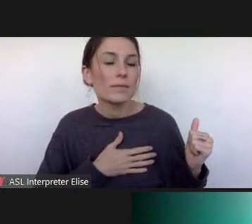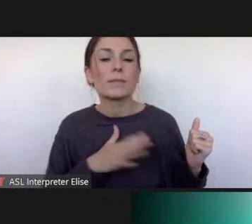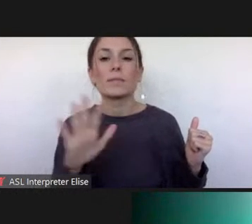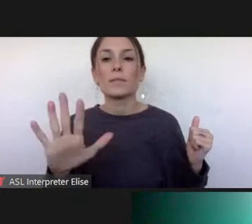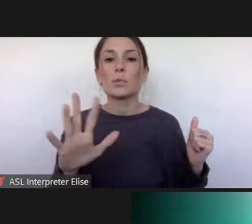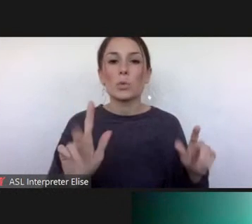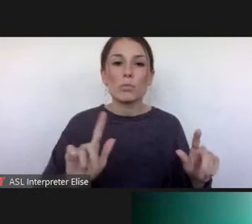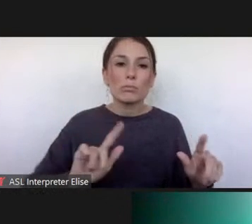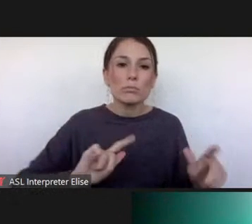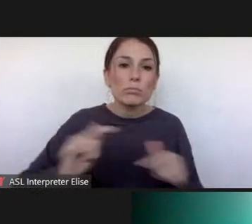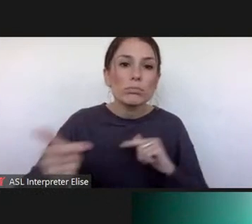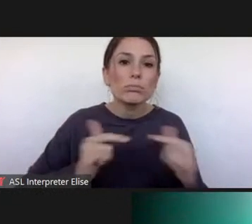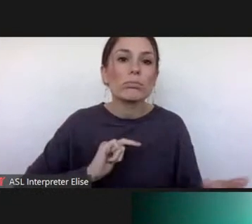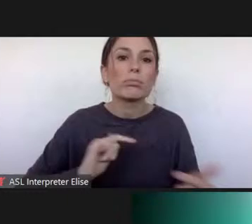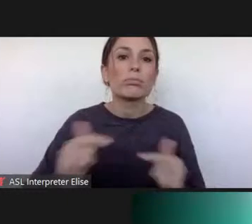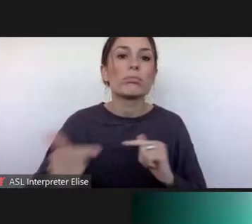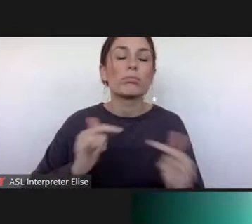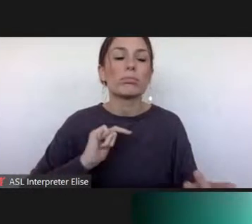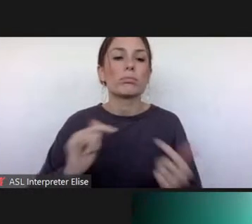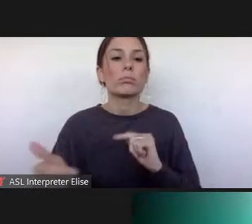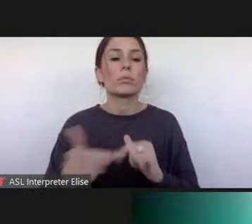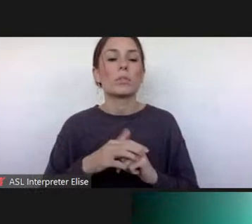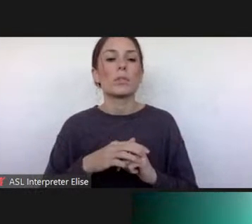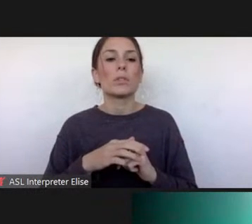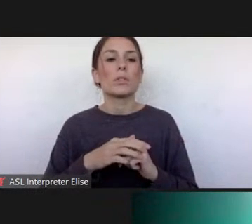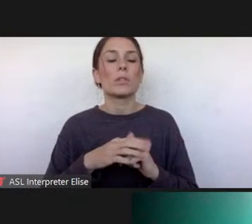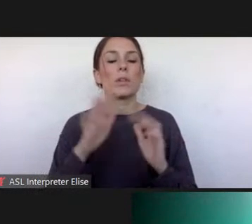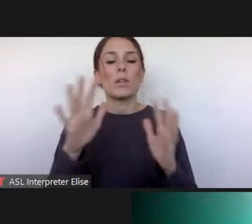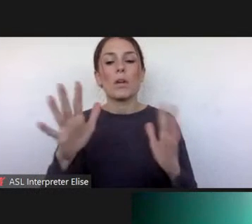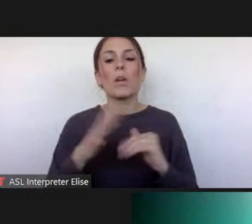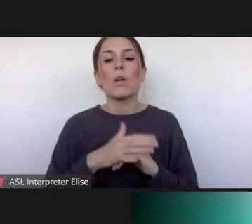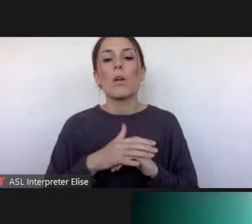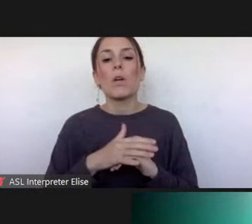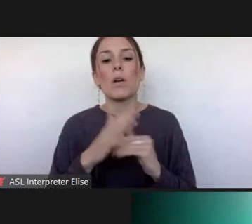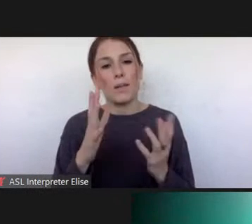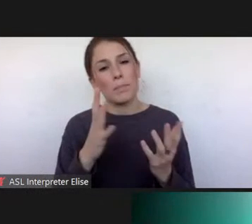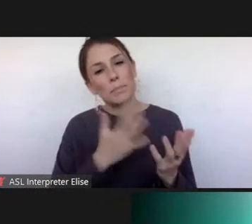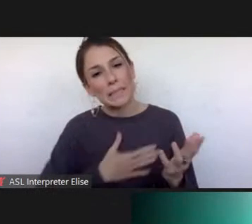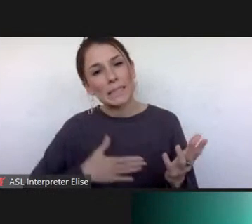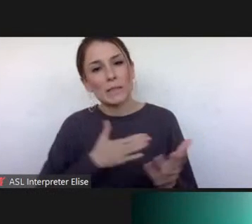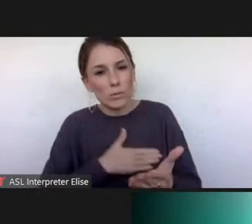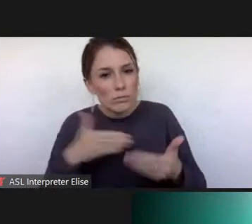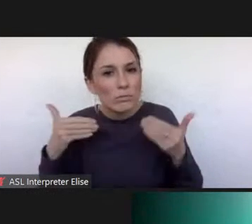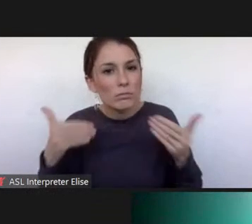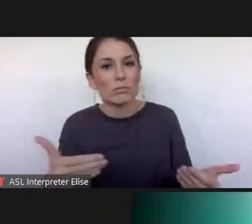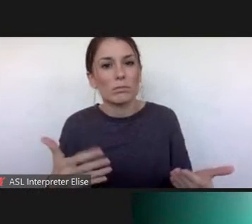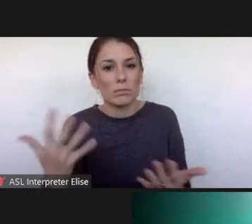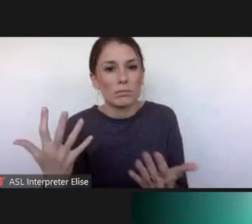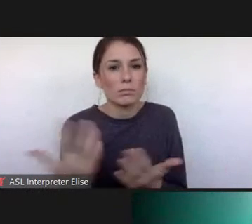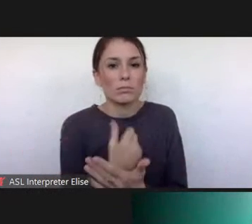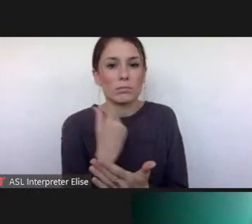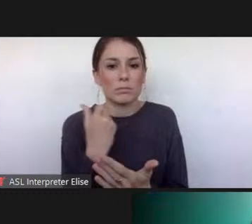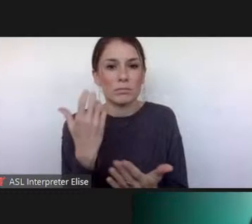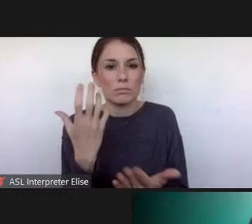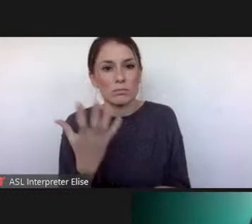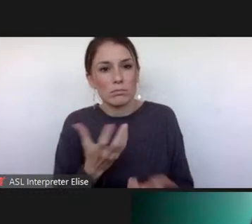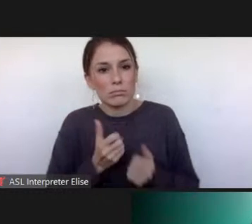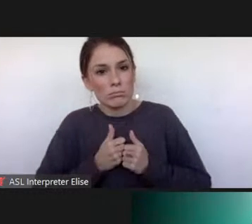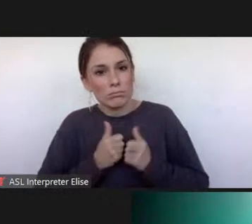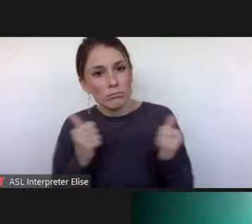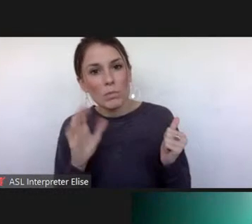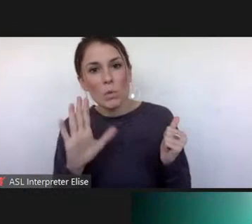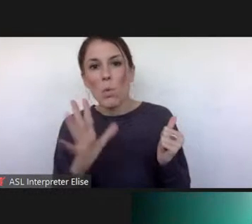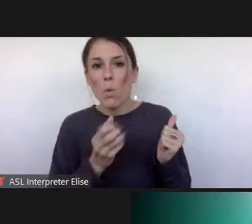one another to speak, and please to offer your own voice and vision as you may be moved to do